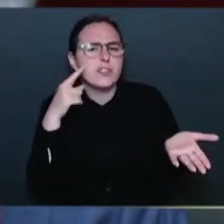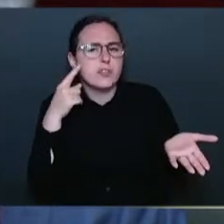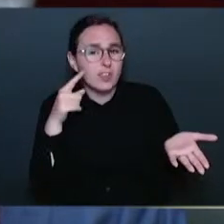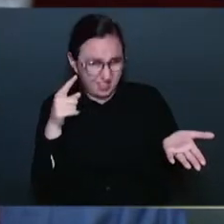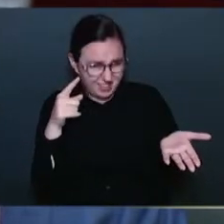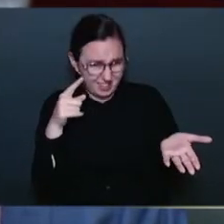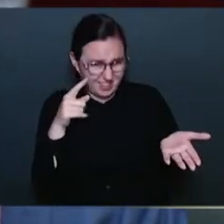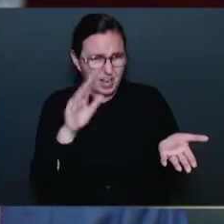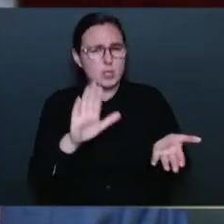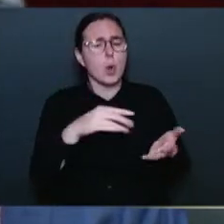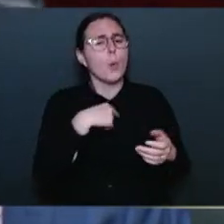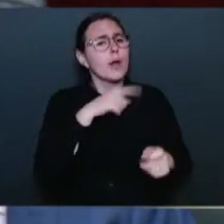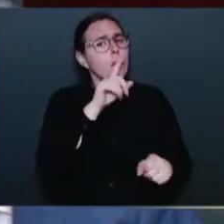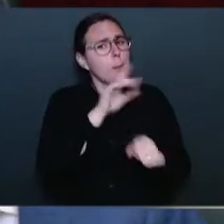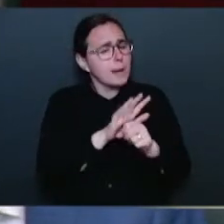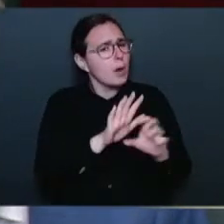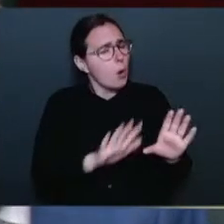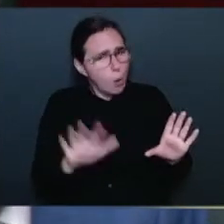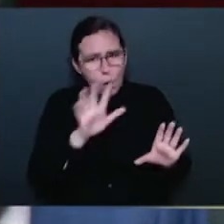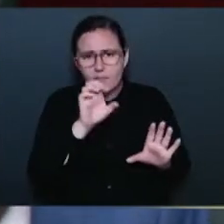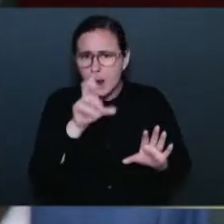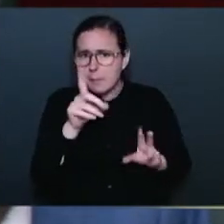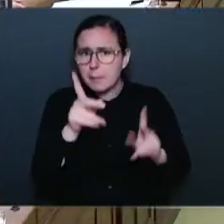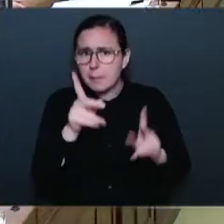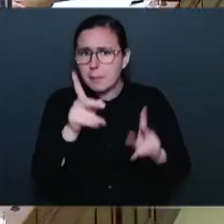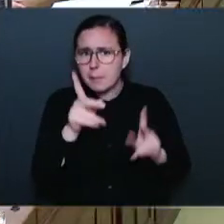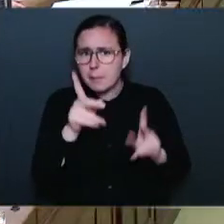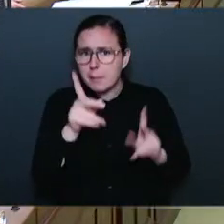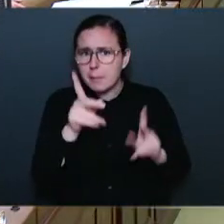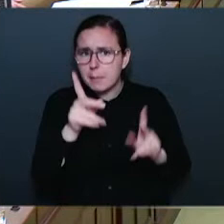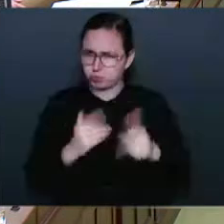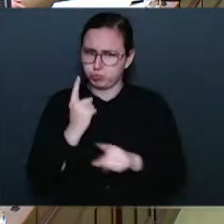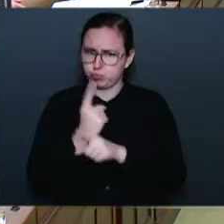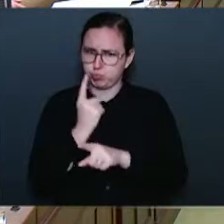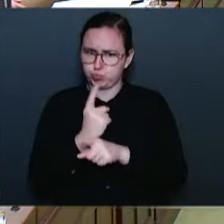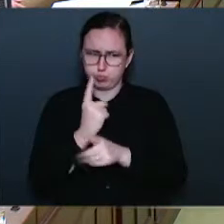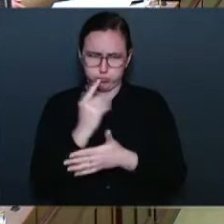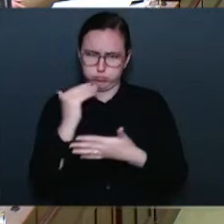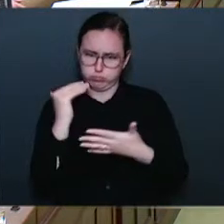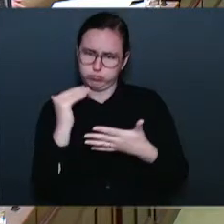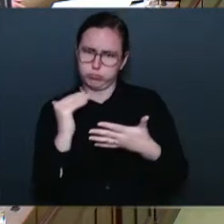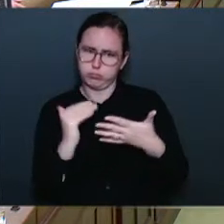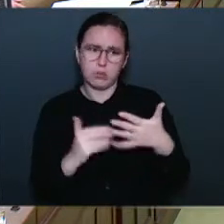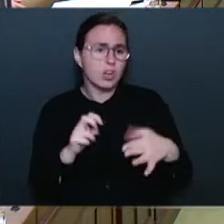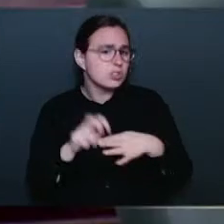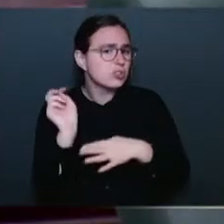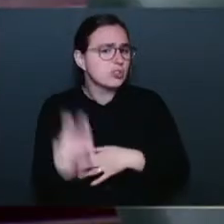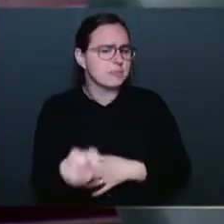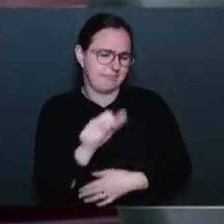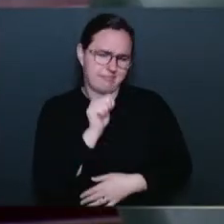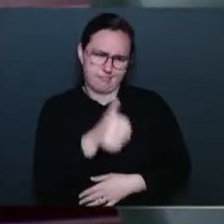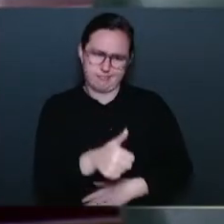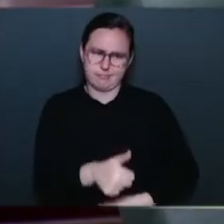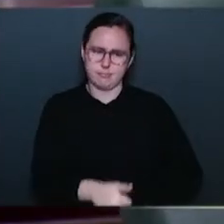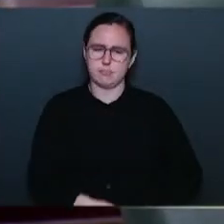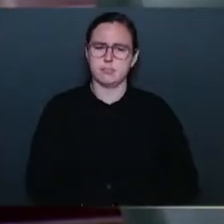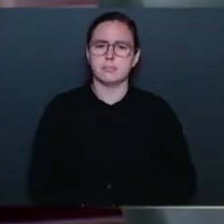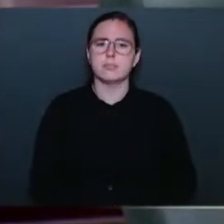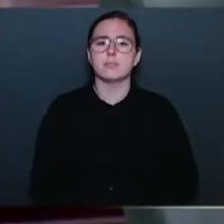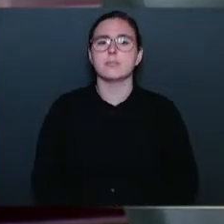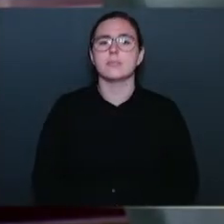this right by planning first the order order The Honorable member for Edmonton thank